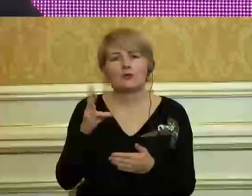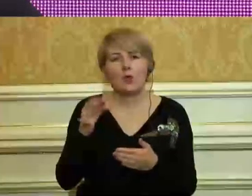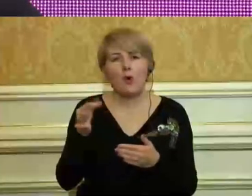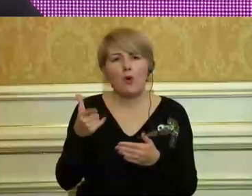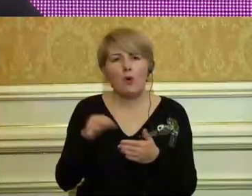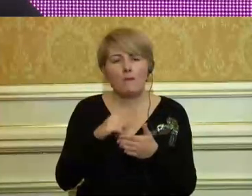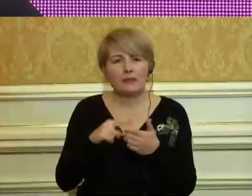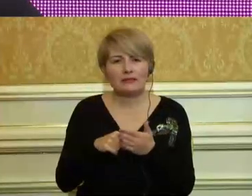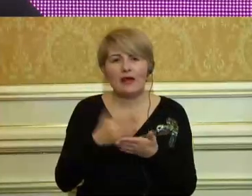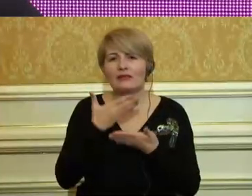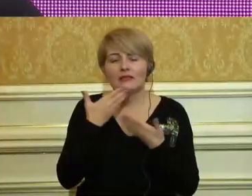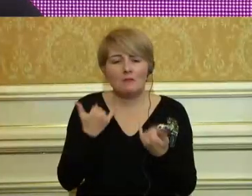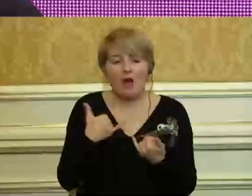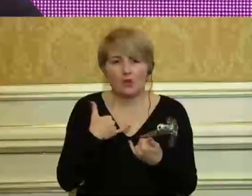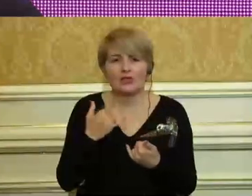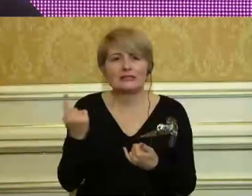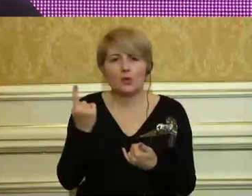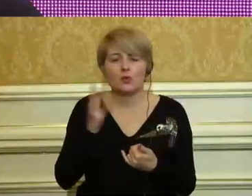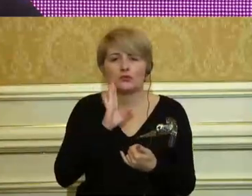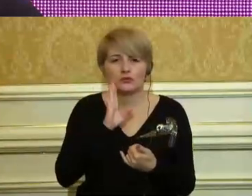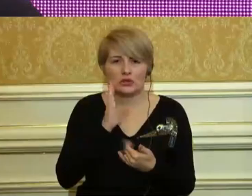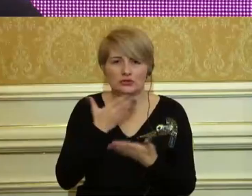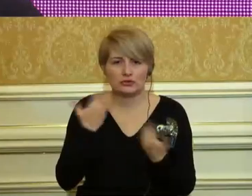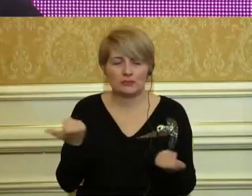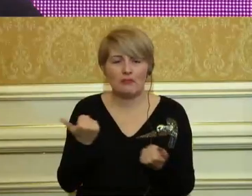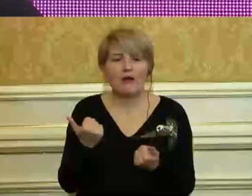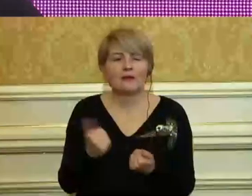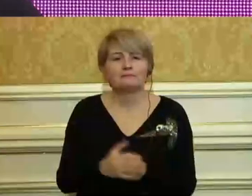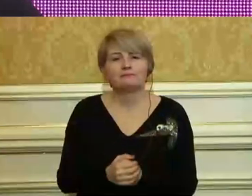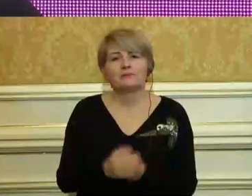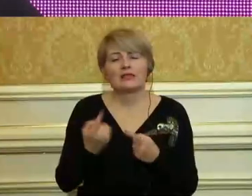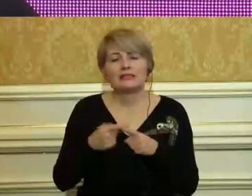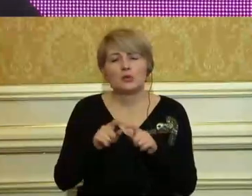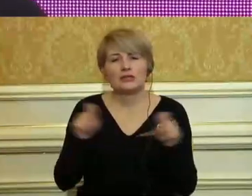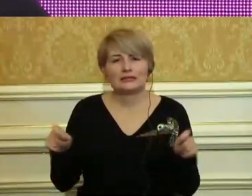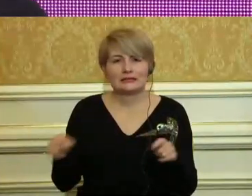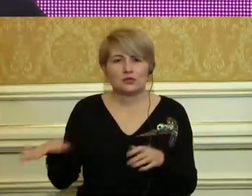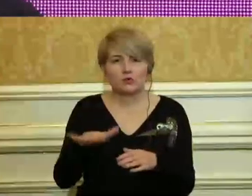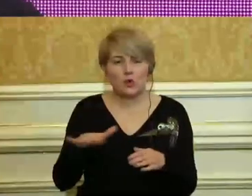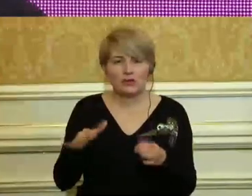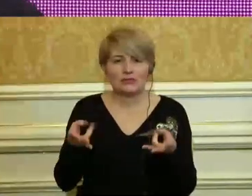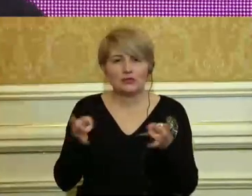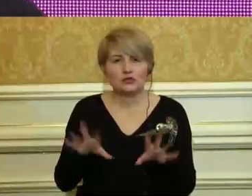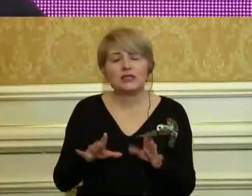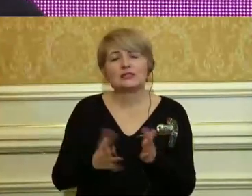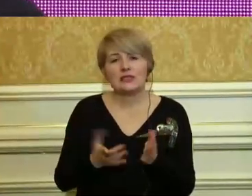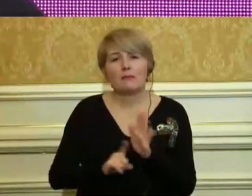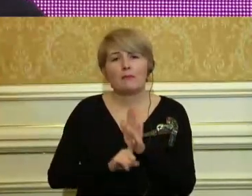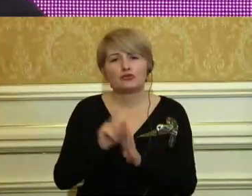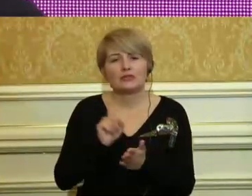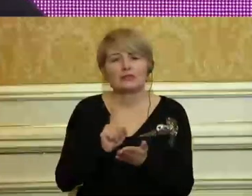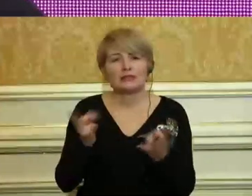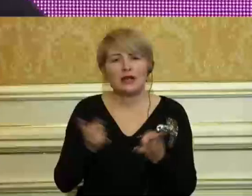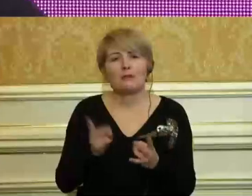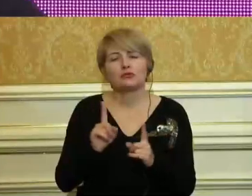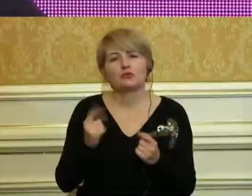gender budgeting still on the go. Well, it's a kind of a closed zone. So, well, not